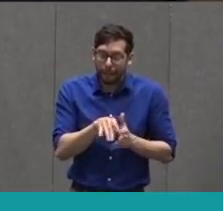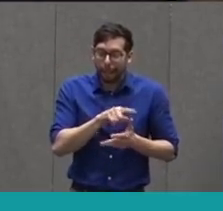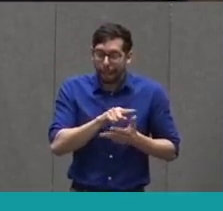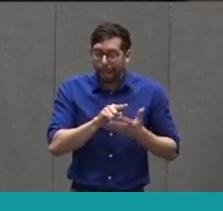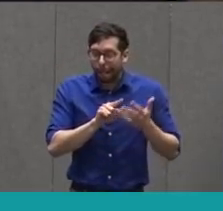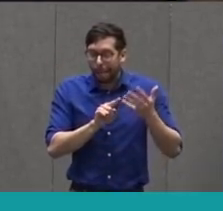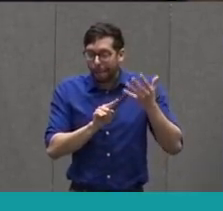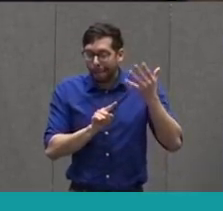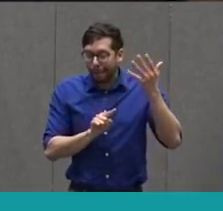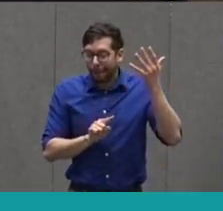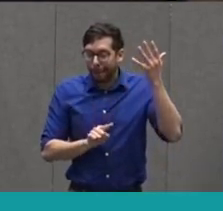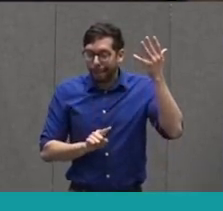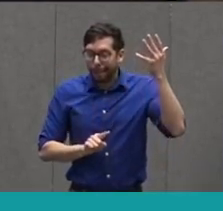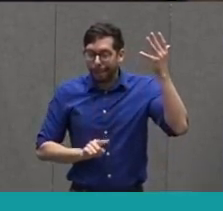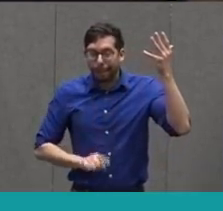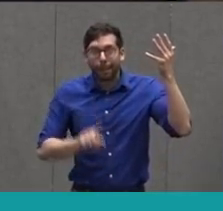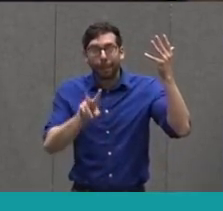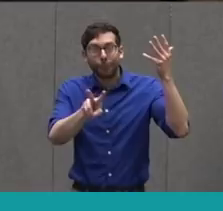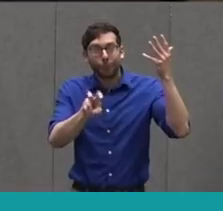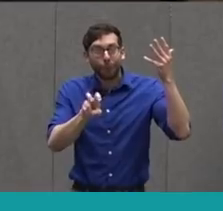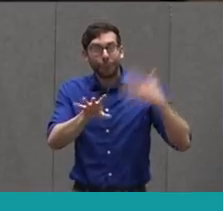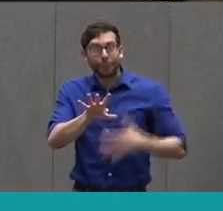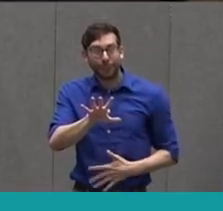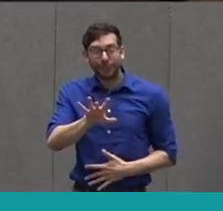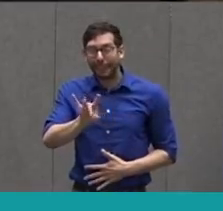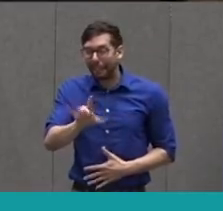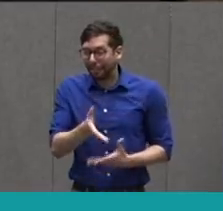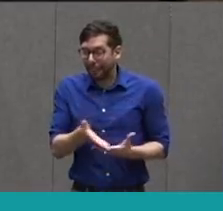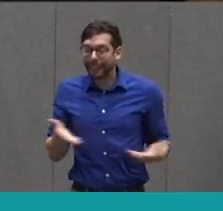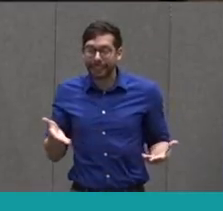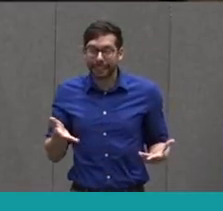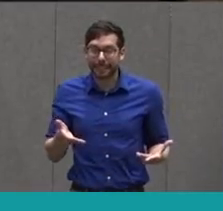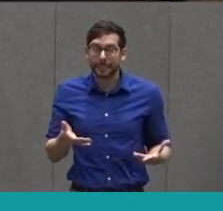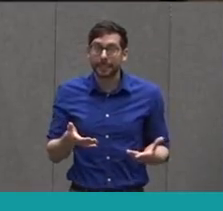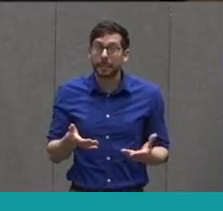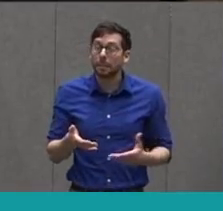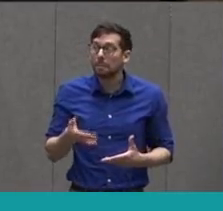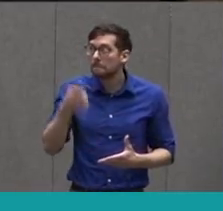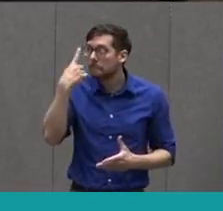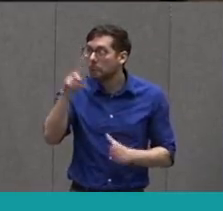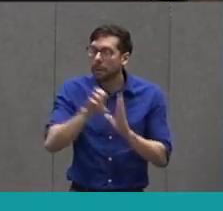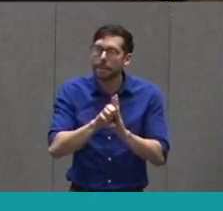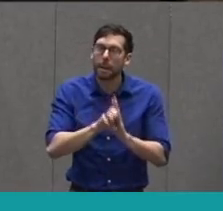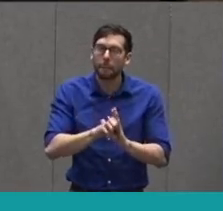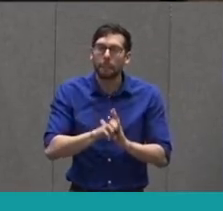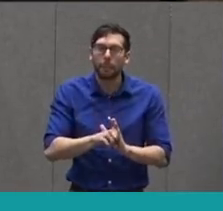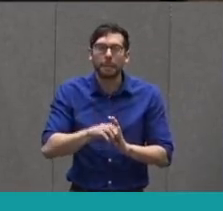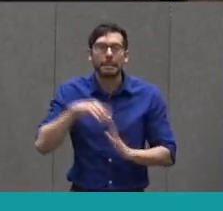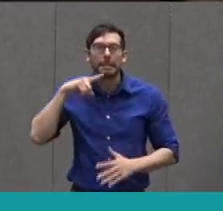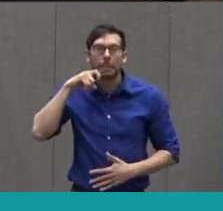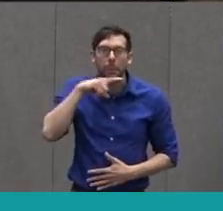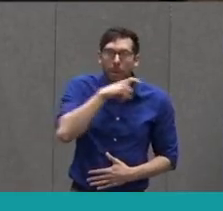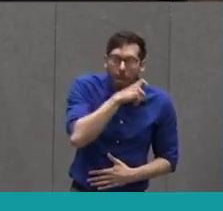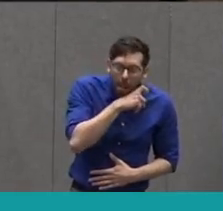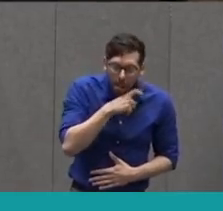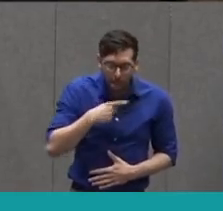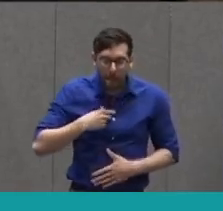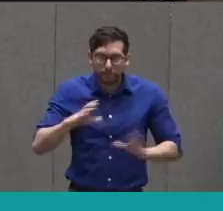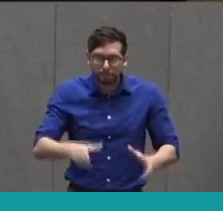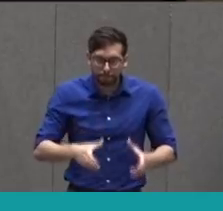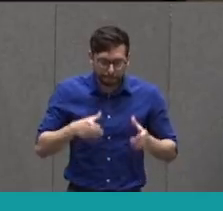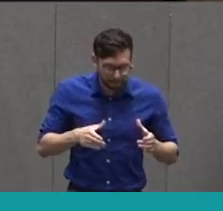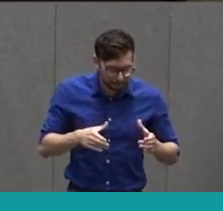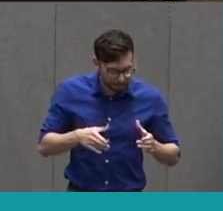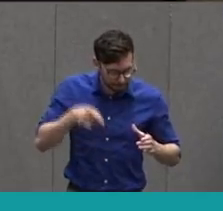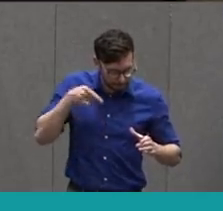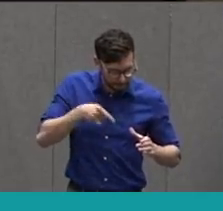of cereal, I may check and see how many Cheerios that I have, and that could be 258 in my